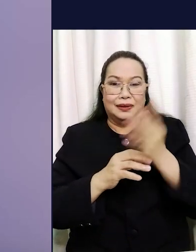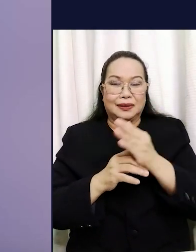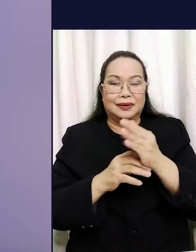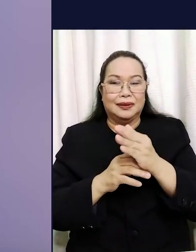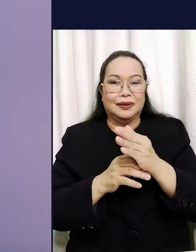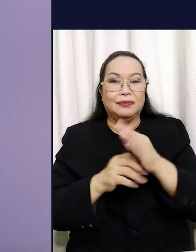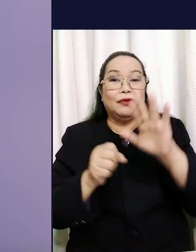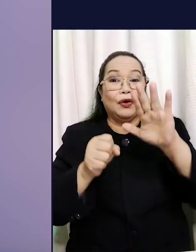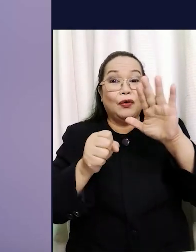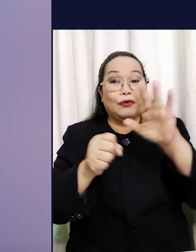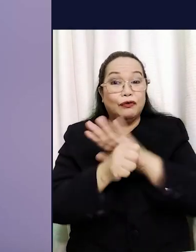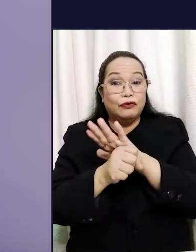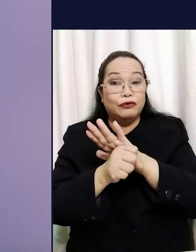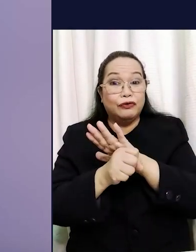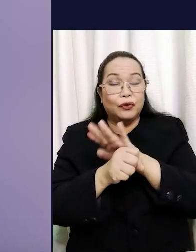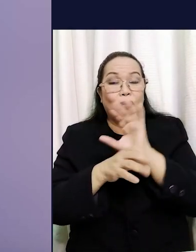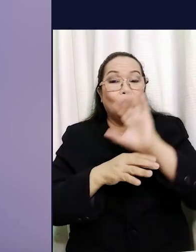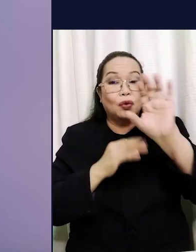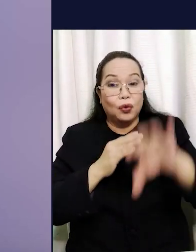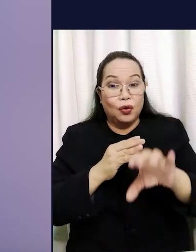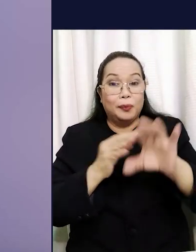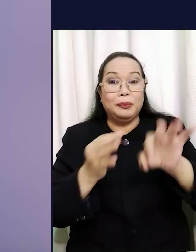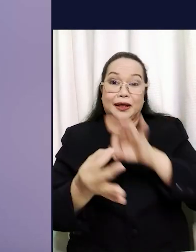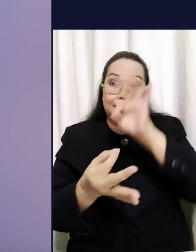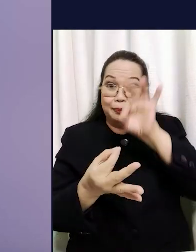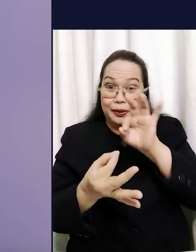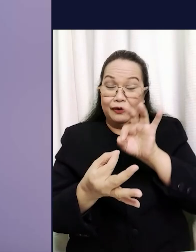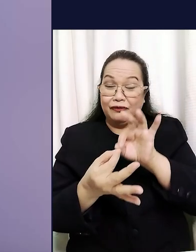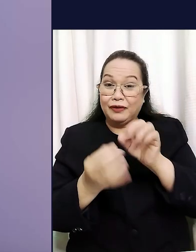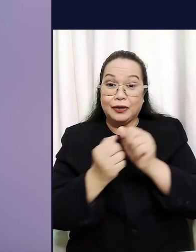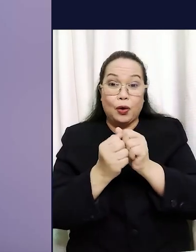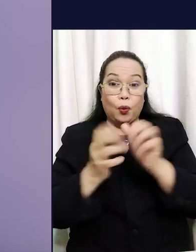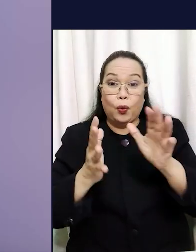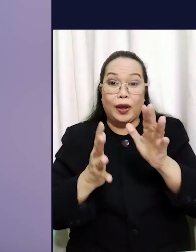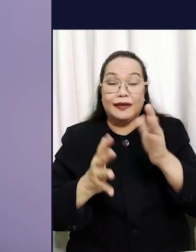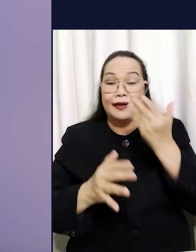ginamit na perfect dito, yung teleios, fully